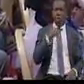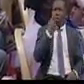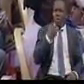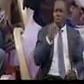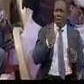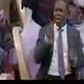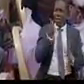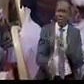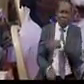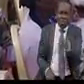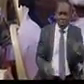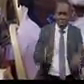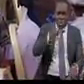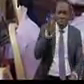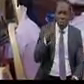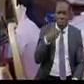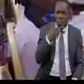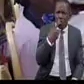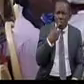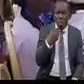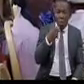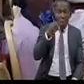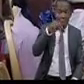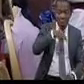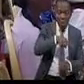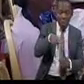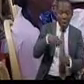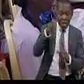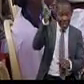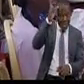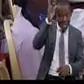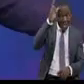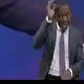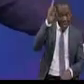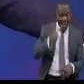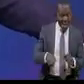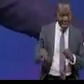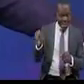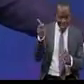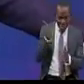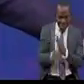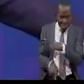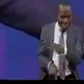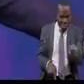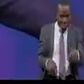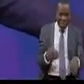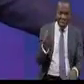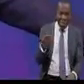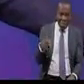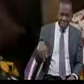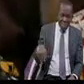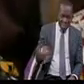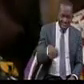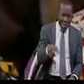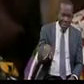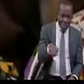When Satan, their master, cannot kill you, they are servants that have no power. How can they kill